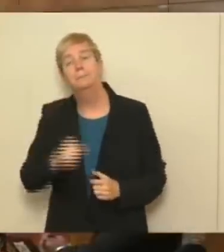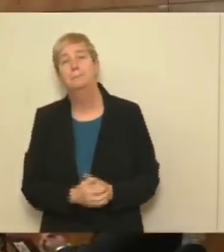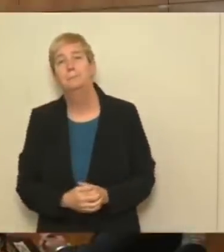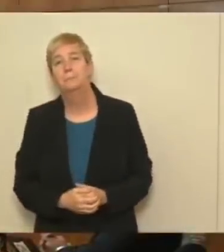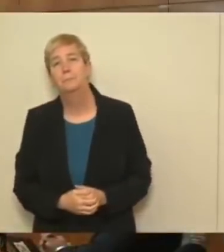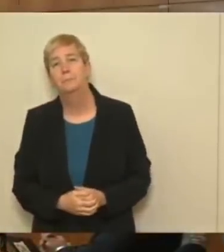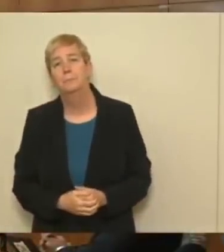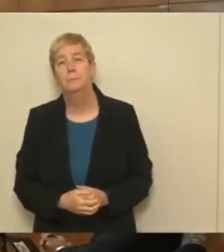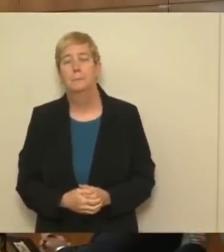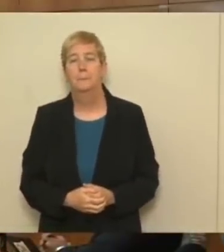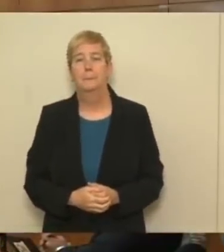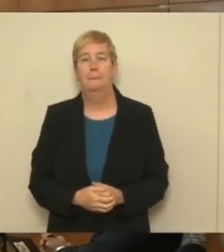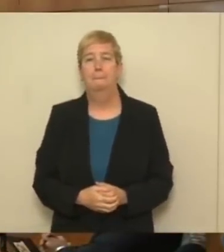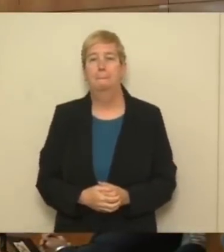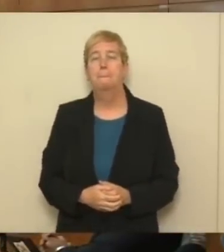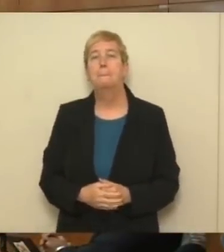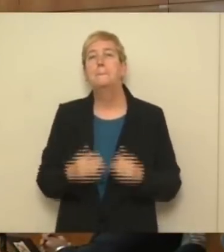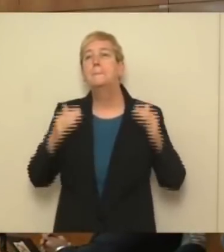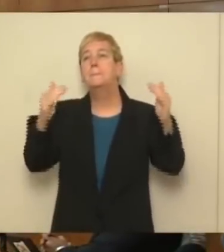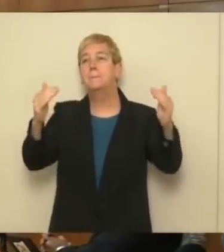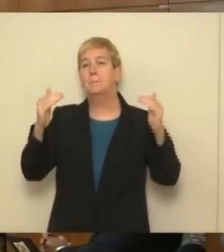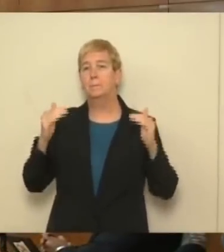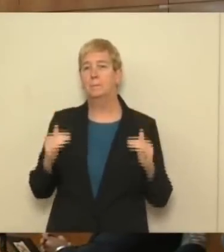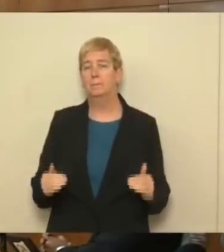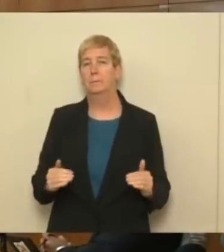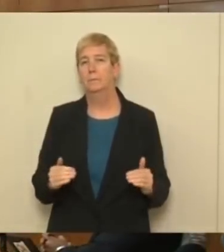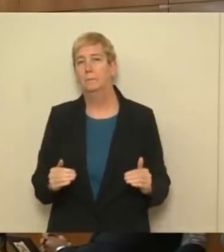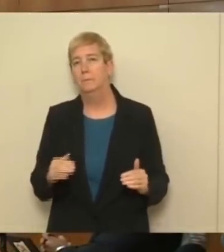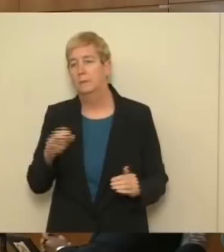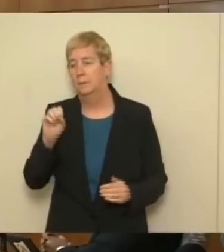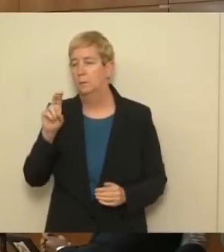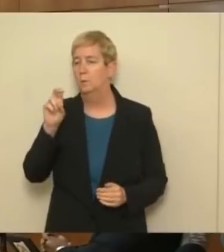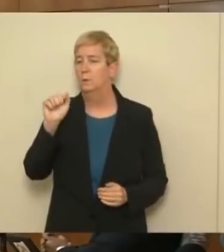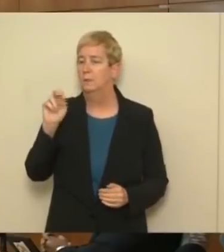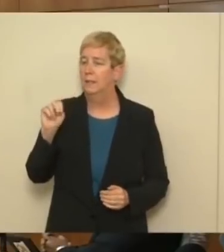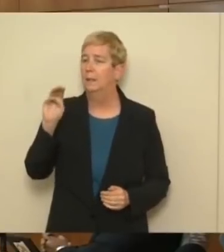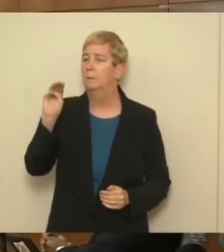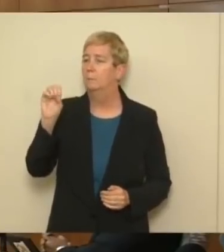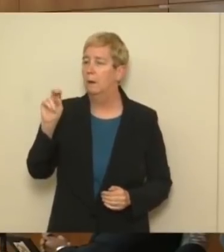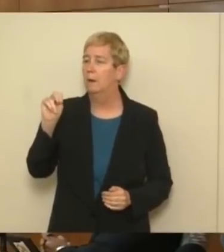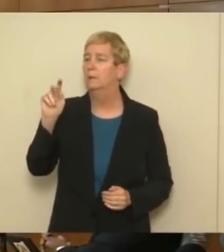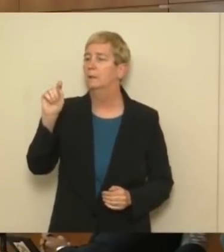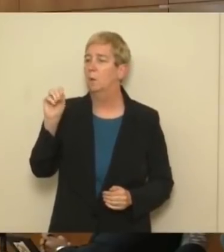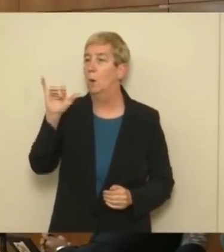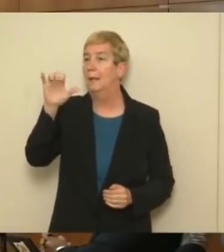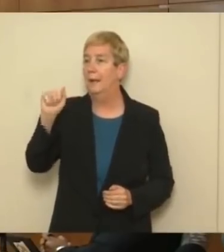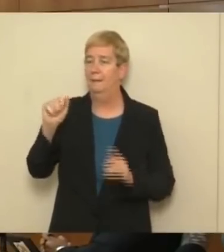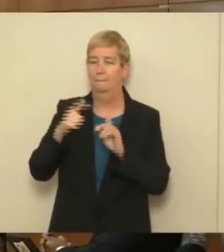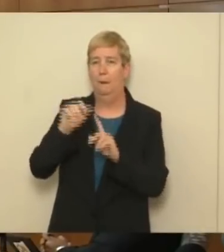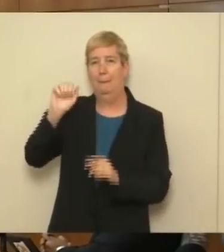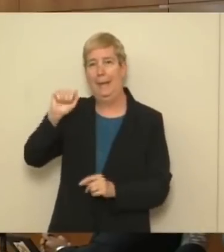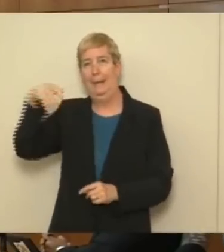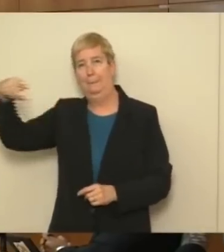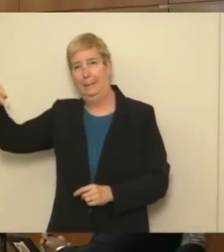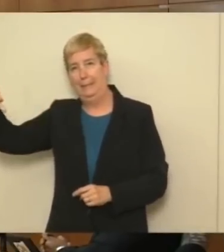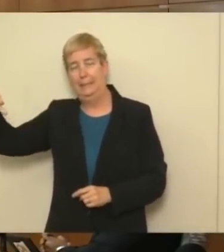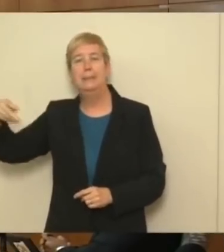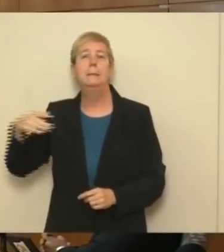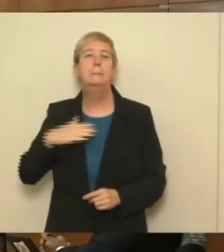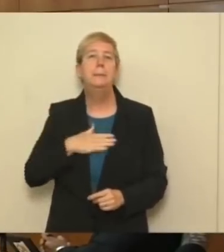Thank you, Governor. All right, next I'm going to go to Susan Montoya with the AP. Susan, you are unmuted. Go ahead and ask your